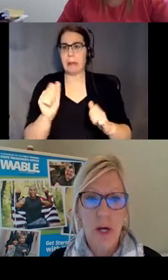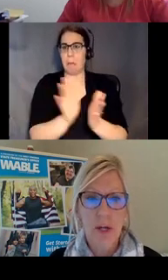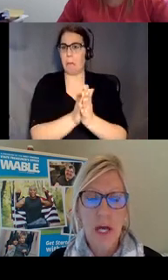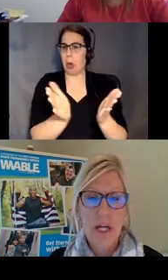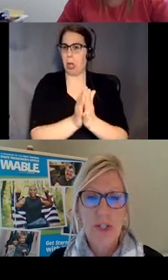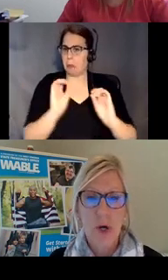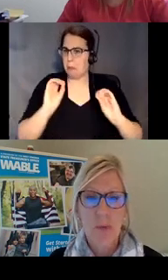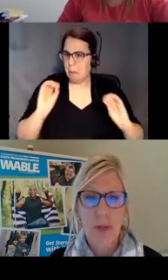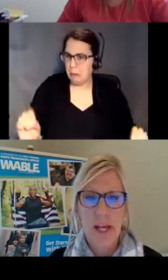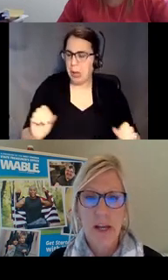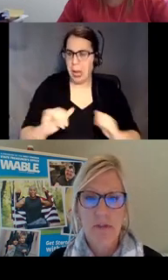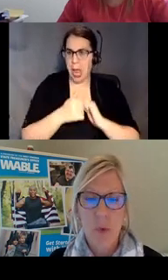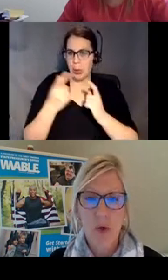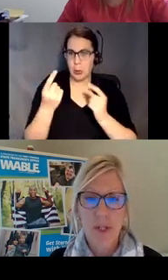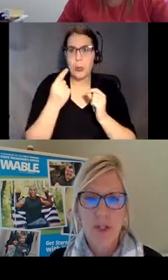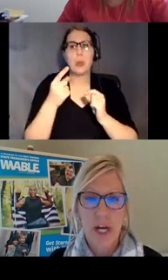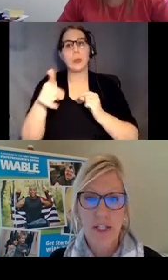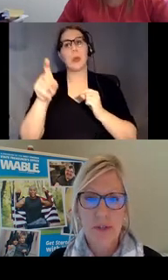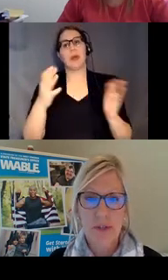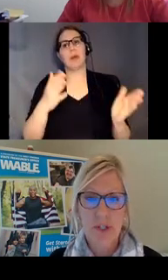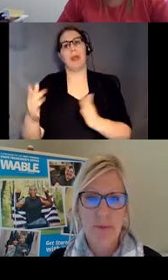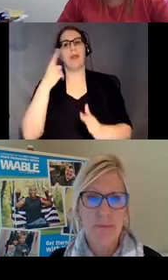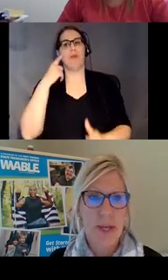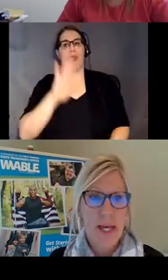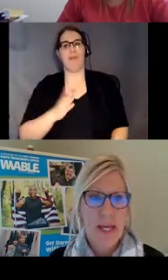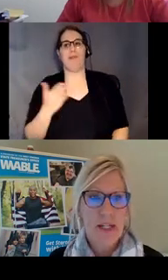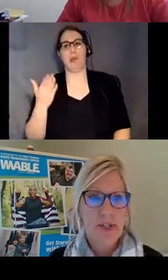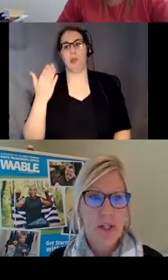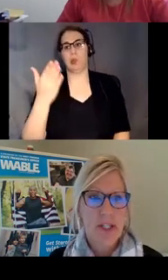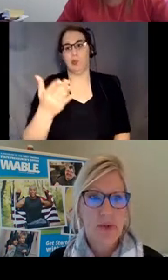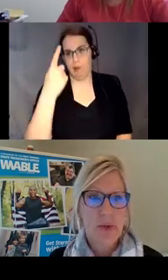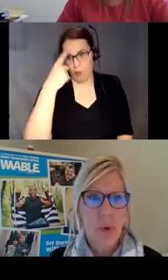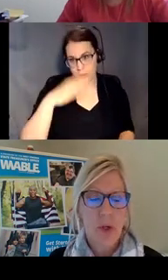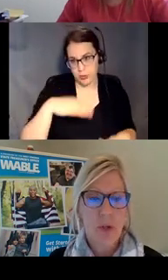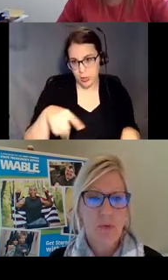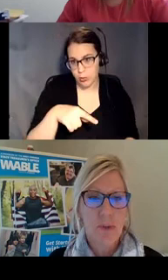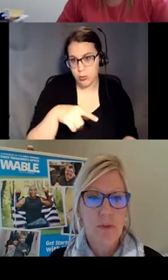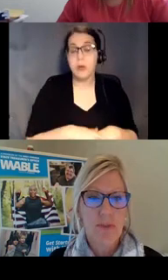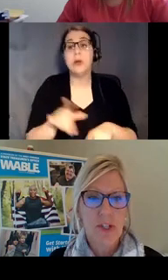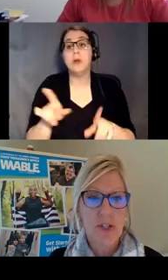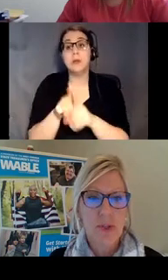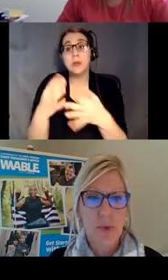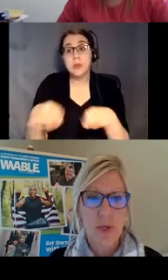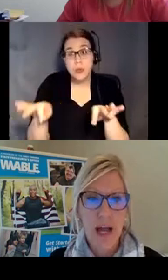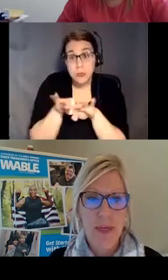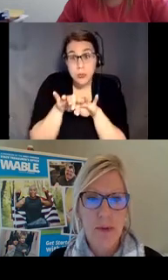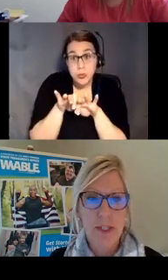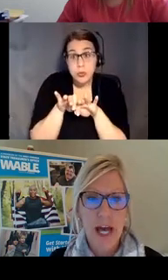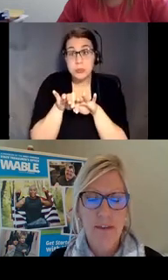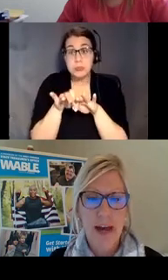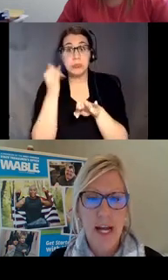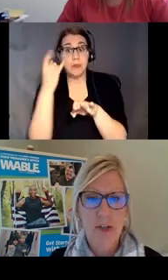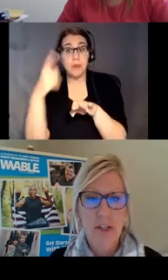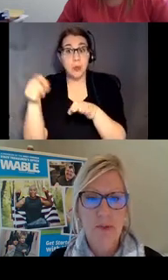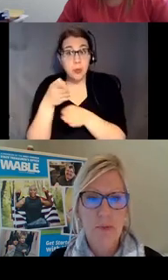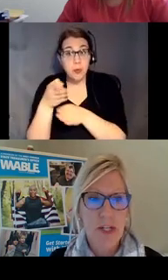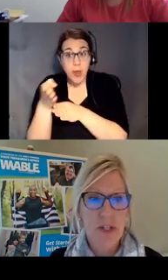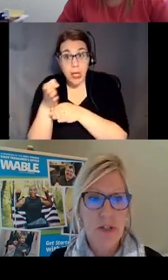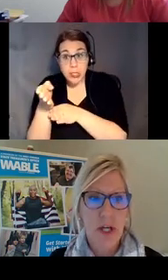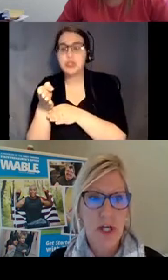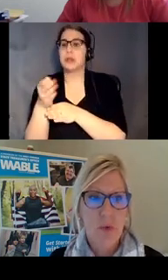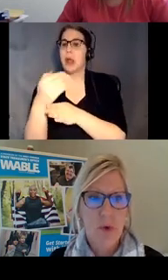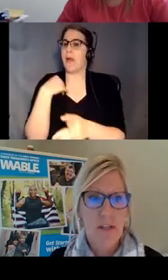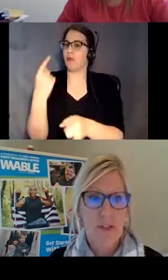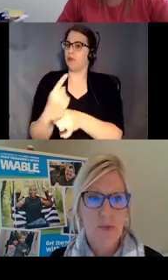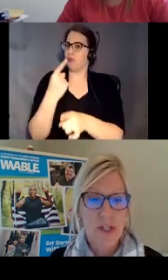early on to start planning for their child's future. It is also important for the professionals who guide them to have accurate